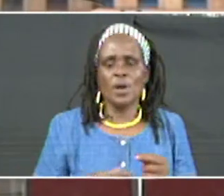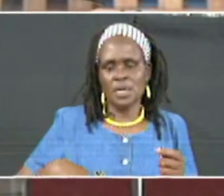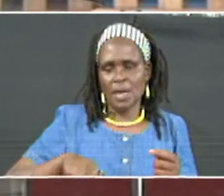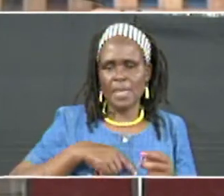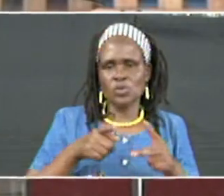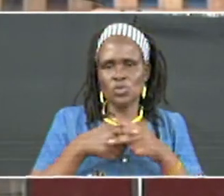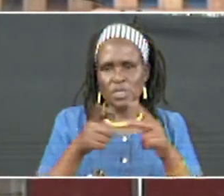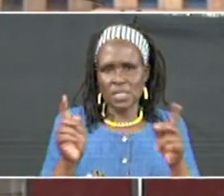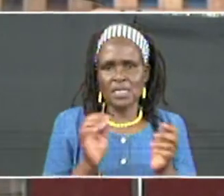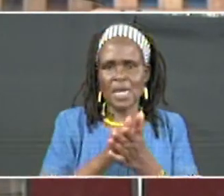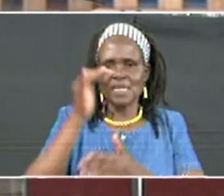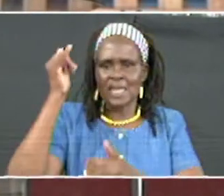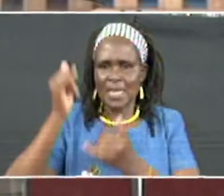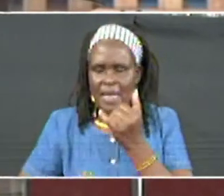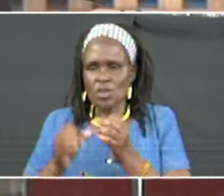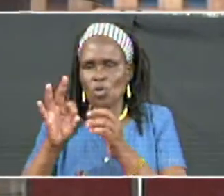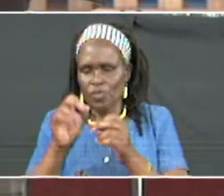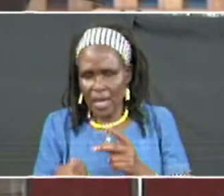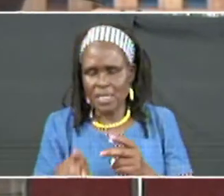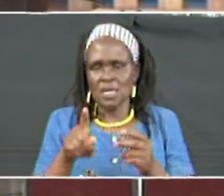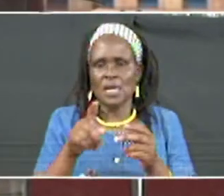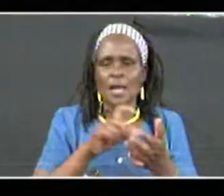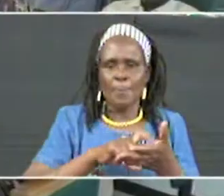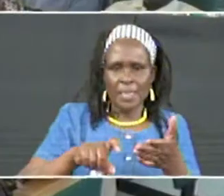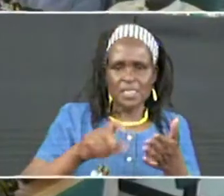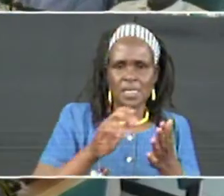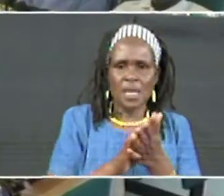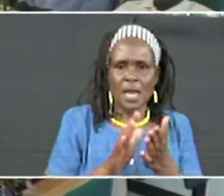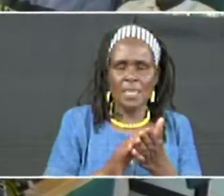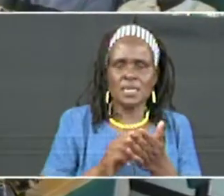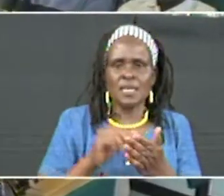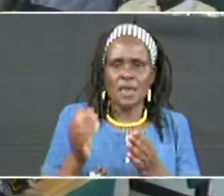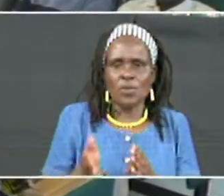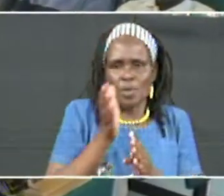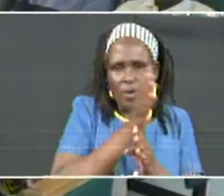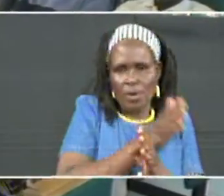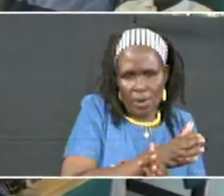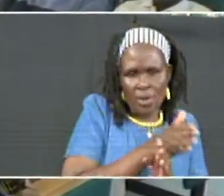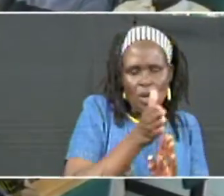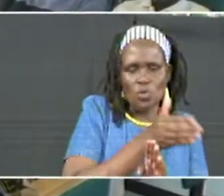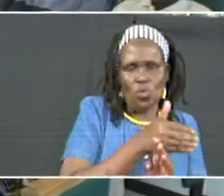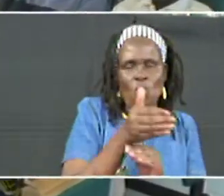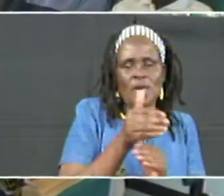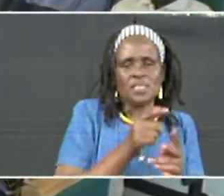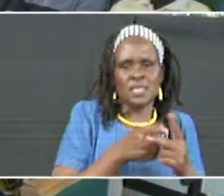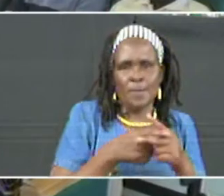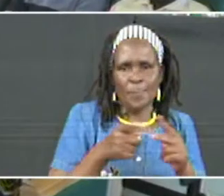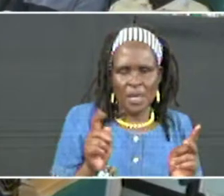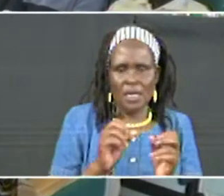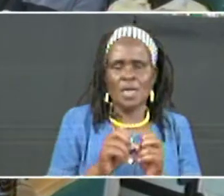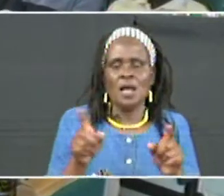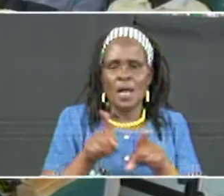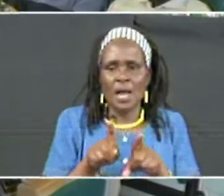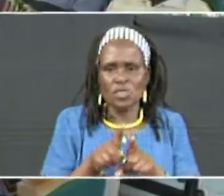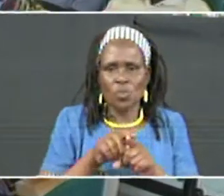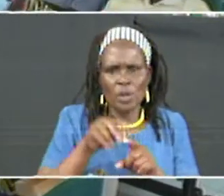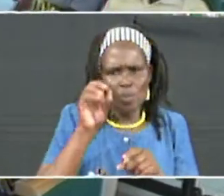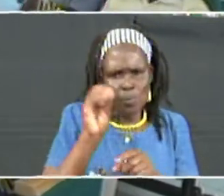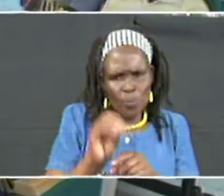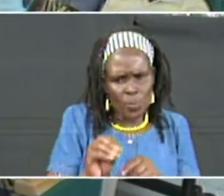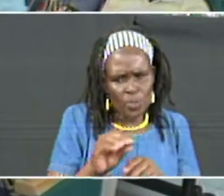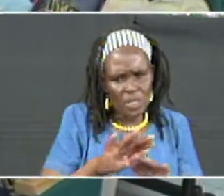the end of that passage and then build towards the beginning of that passage as we labor this morning to